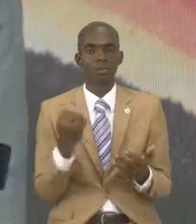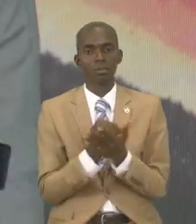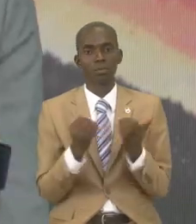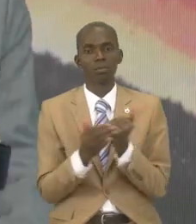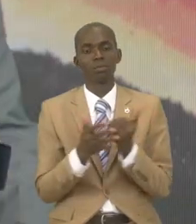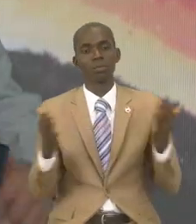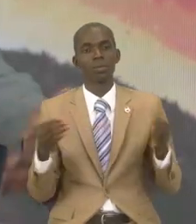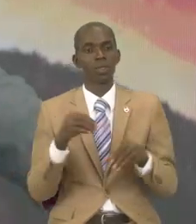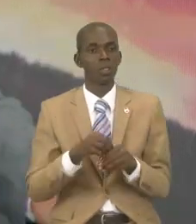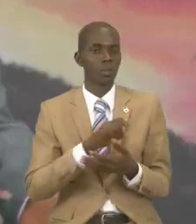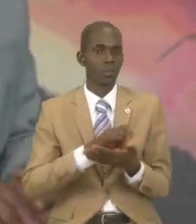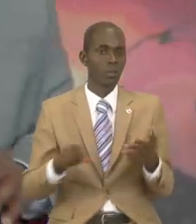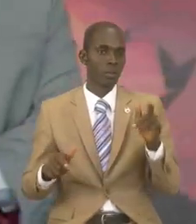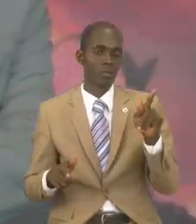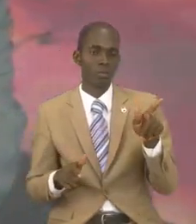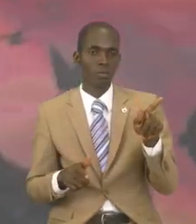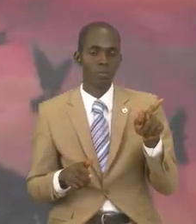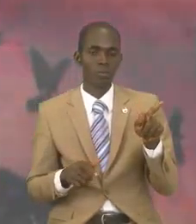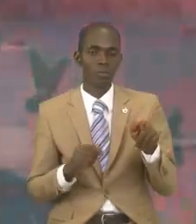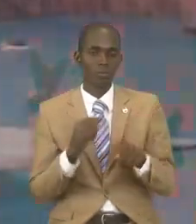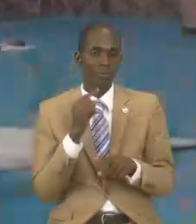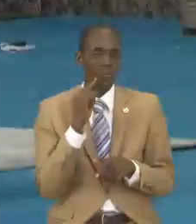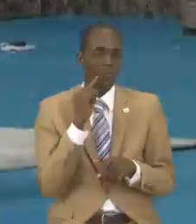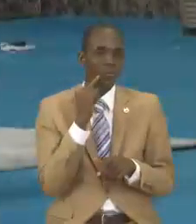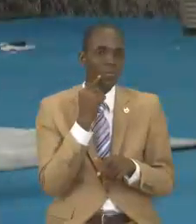21, envies,